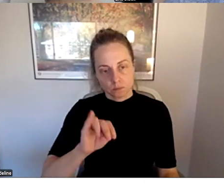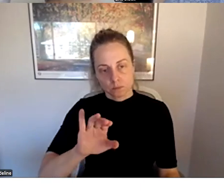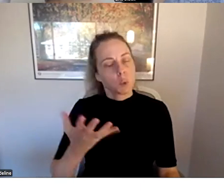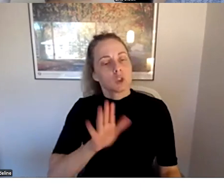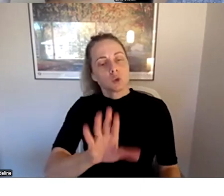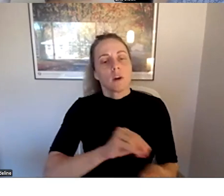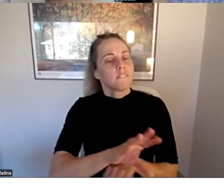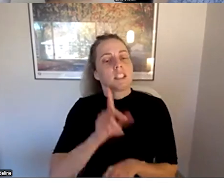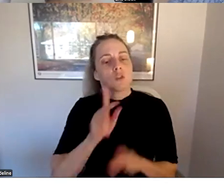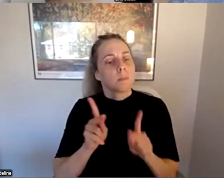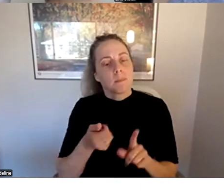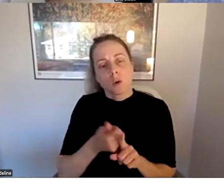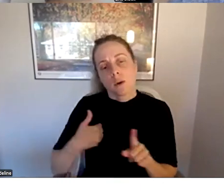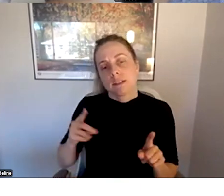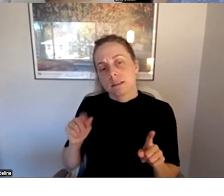disabilities trying to get a job?